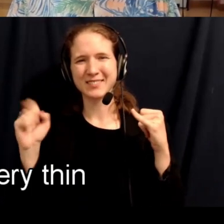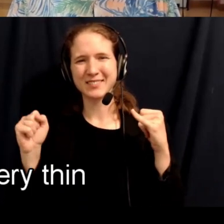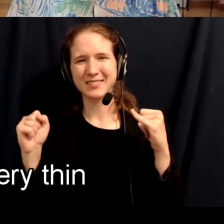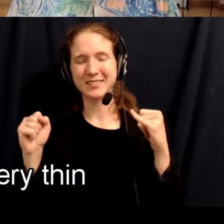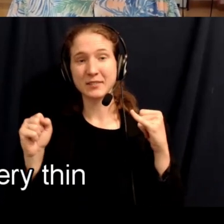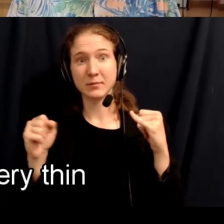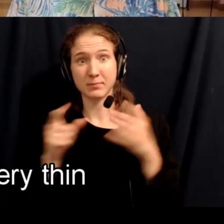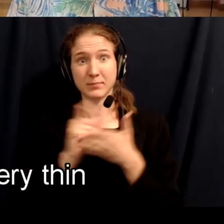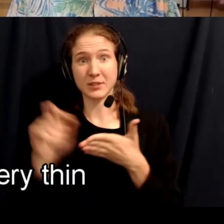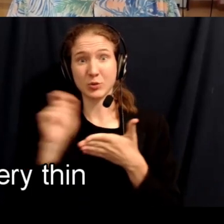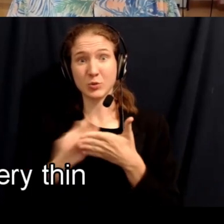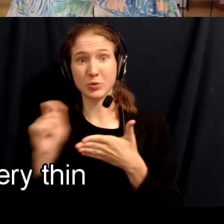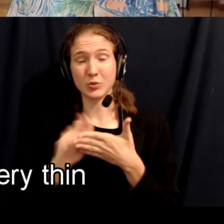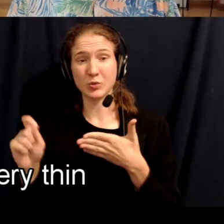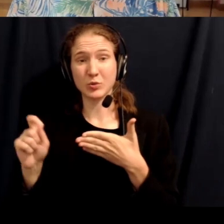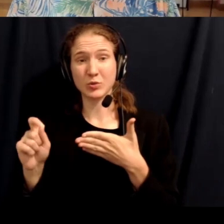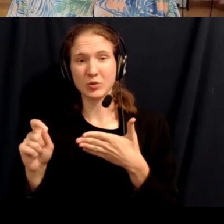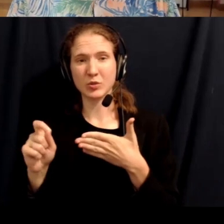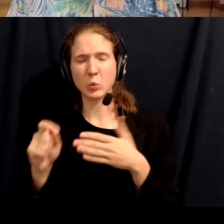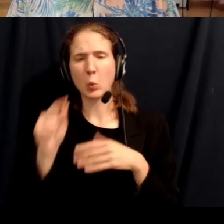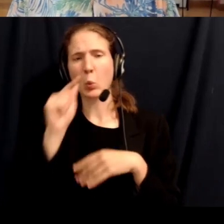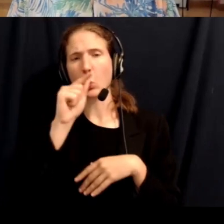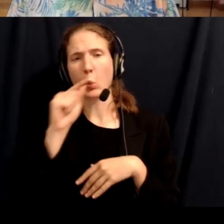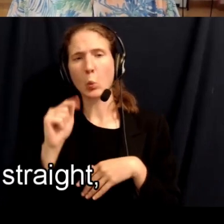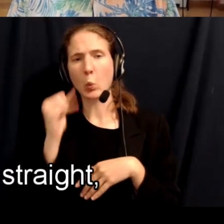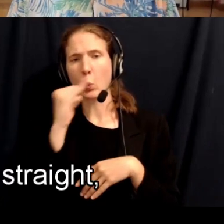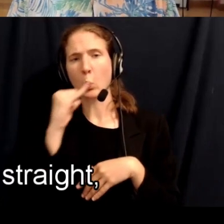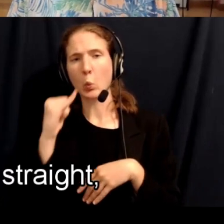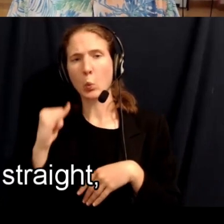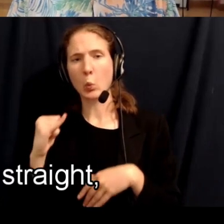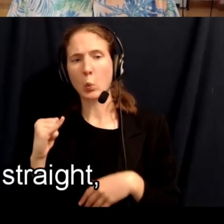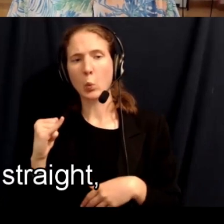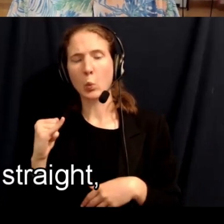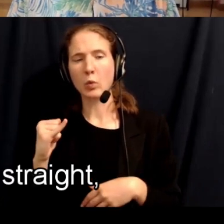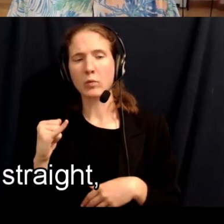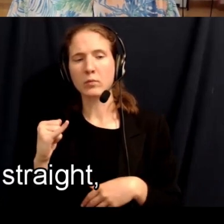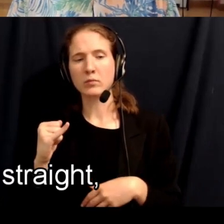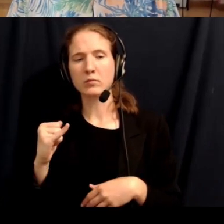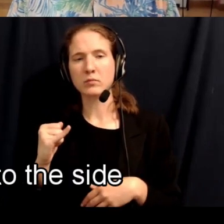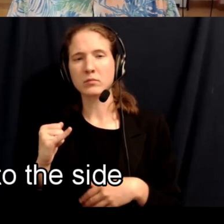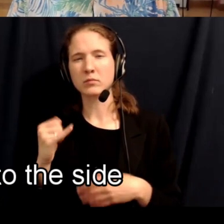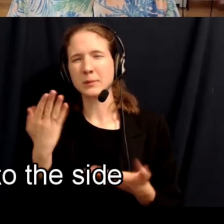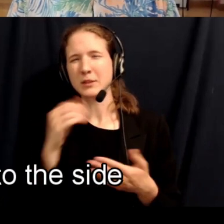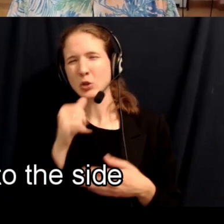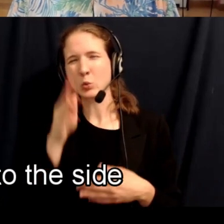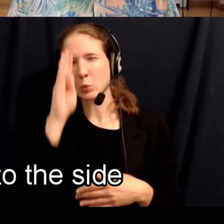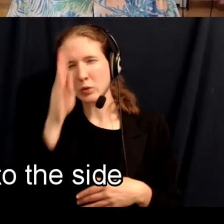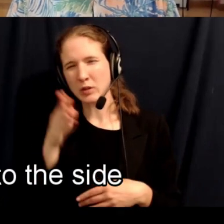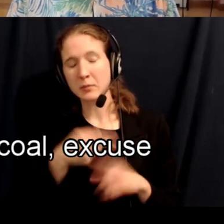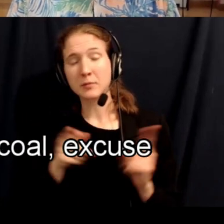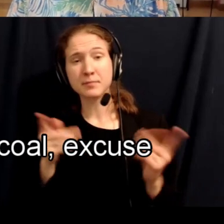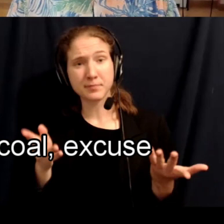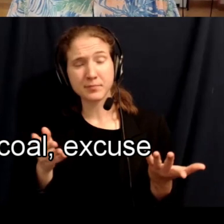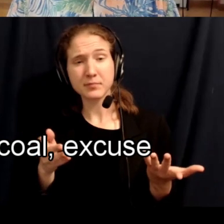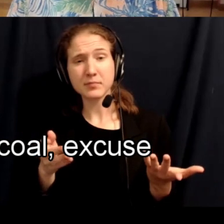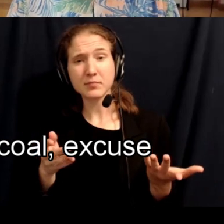pencil is very thin and it isn't necessarily straight, but unless you're going to the side